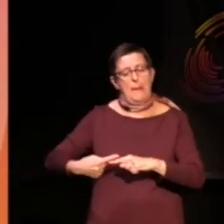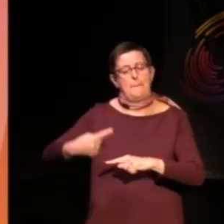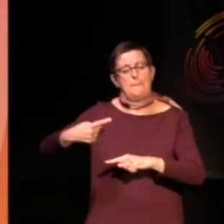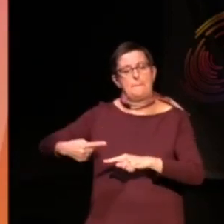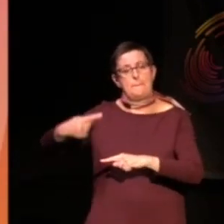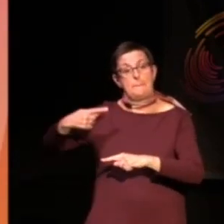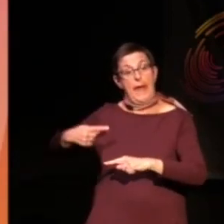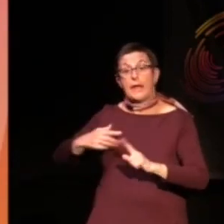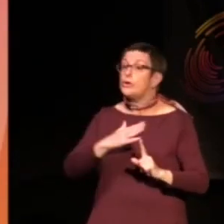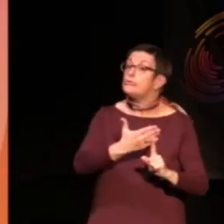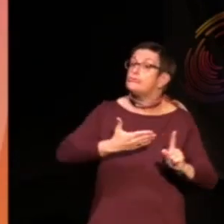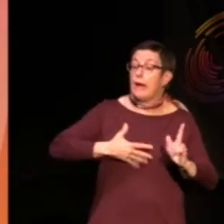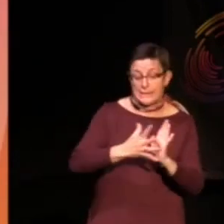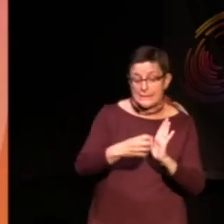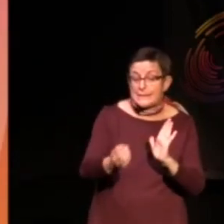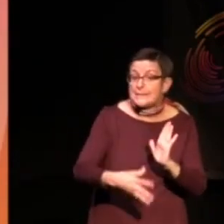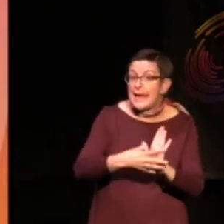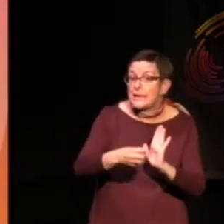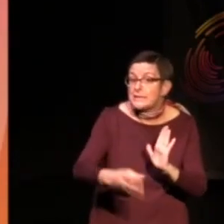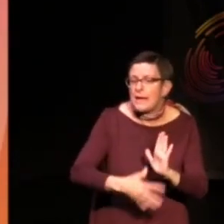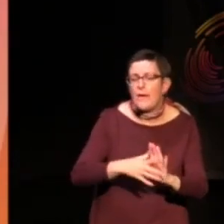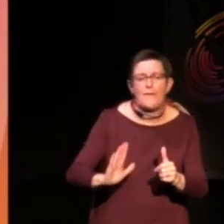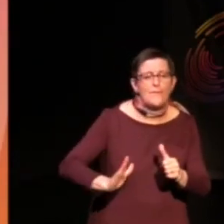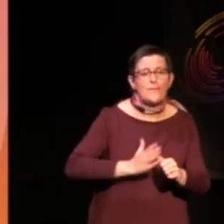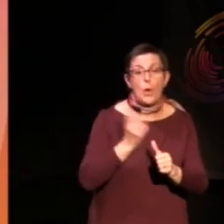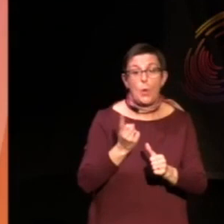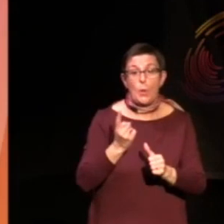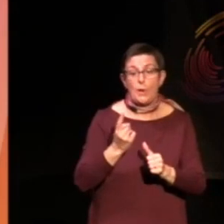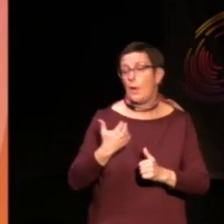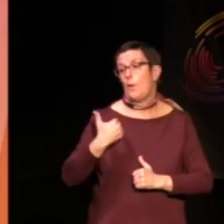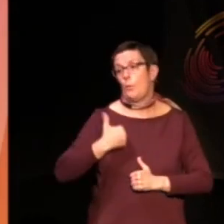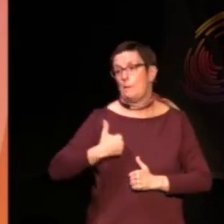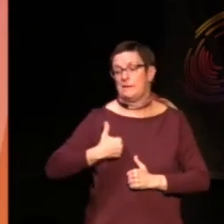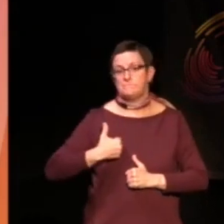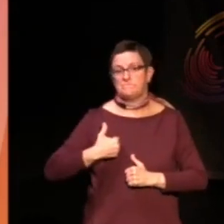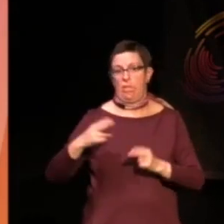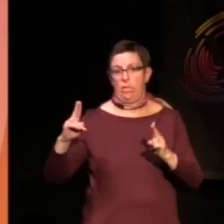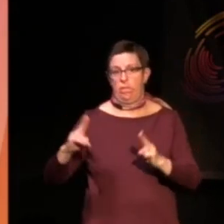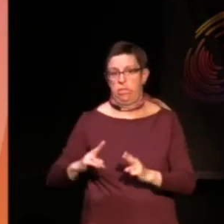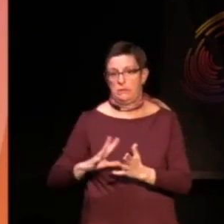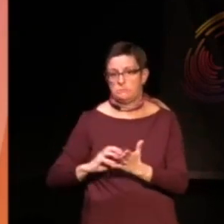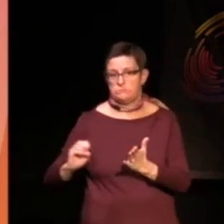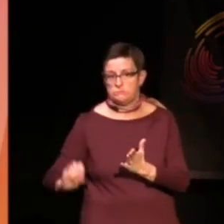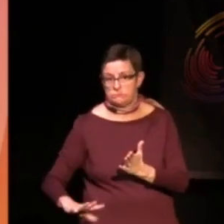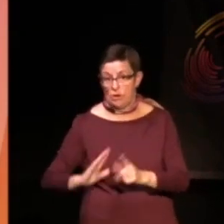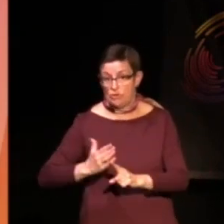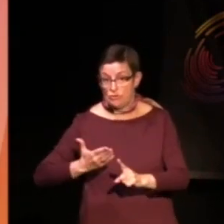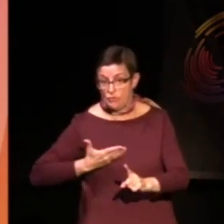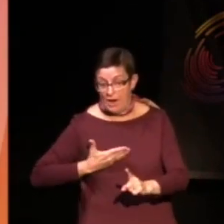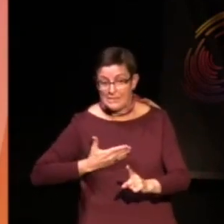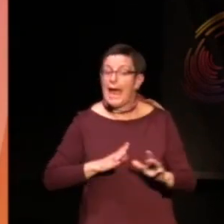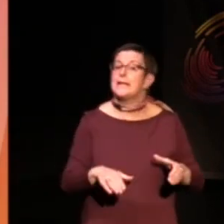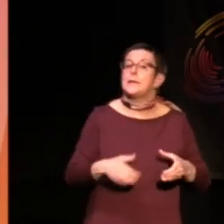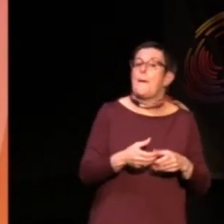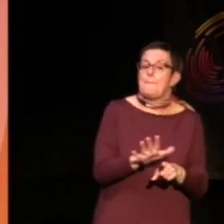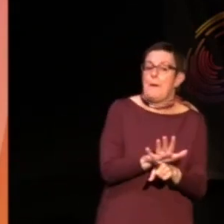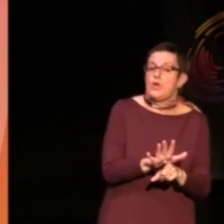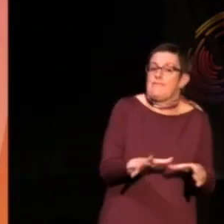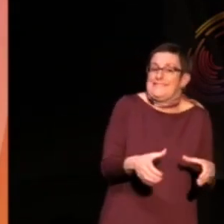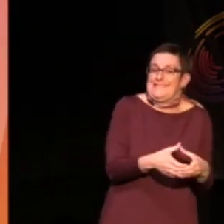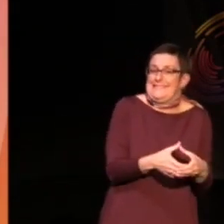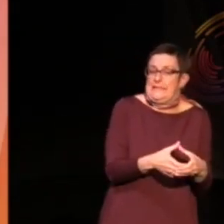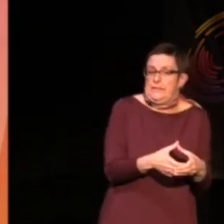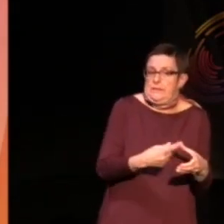be taken away will be women's rights and minority rights. And I think women and minorities have much more